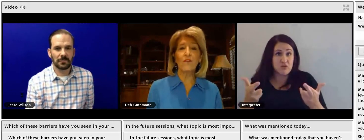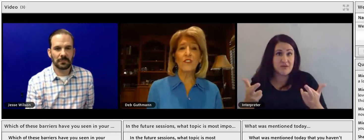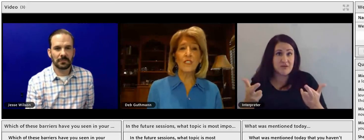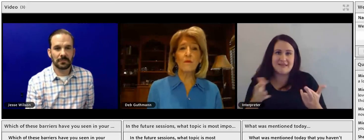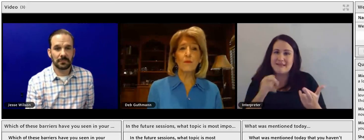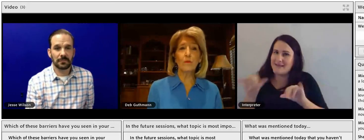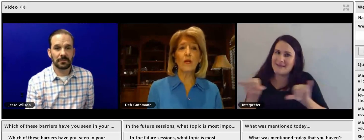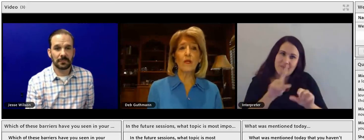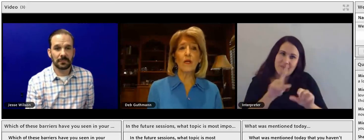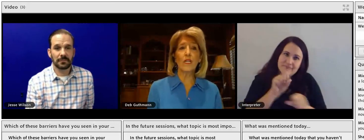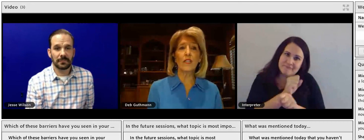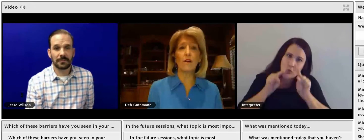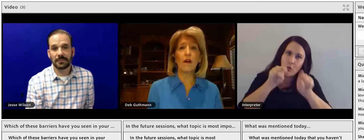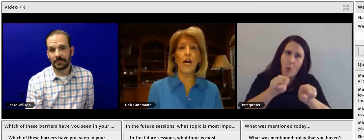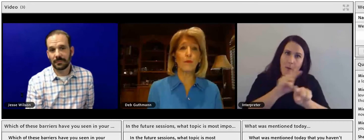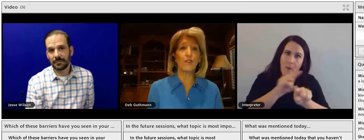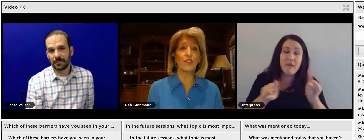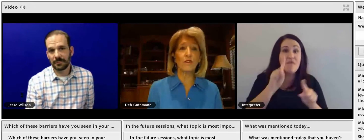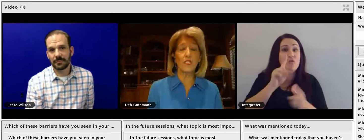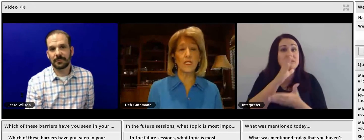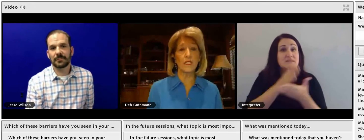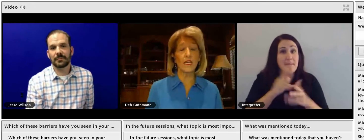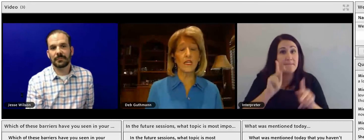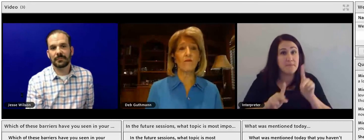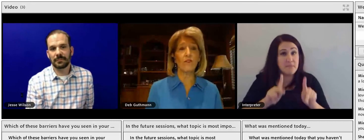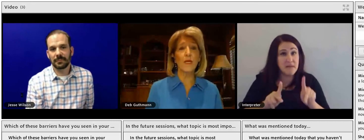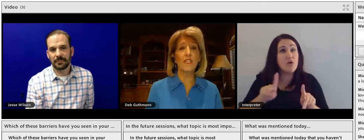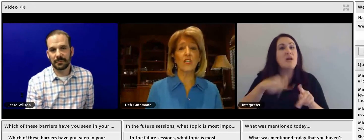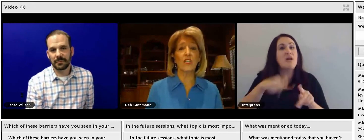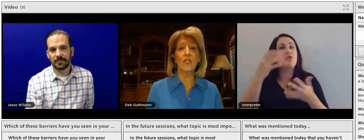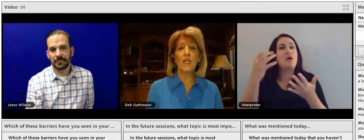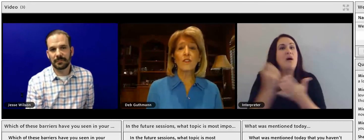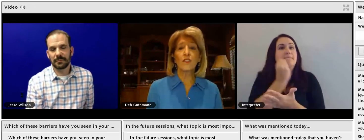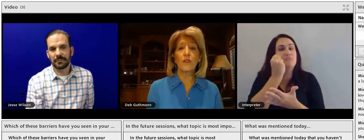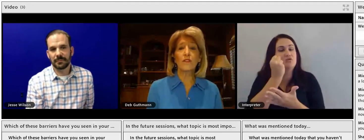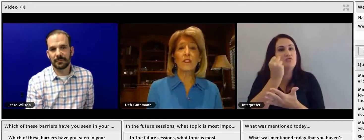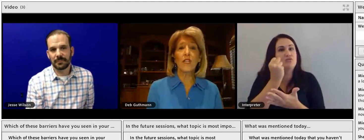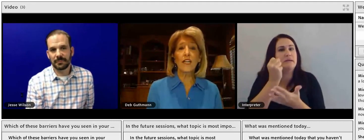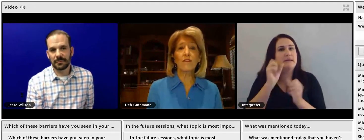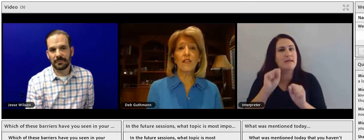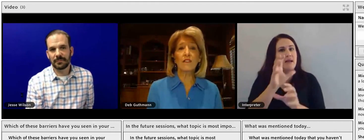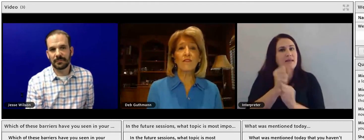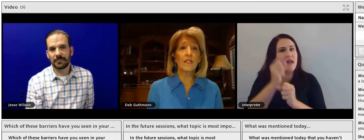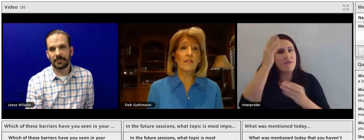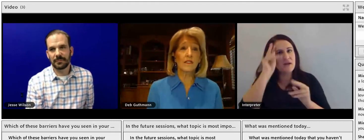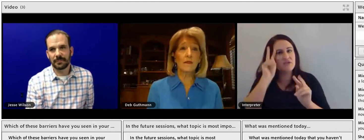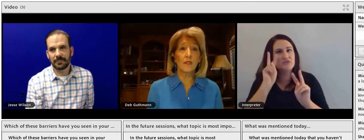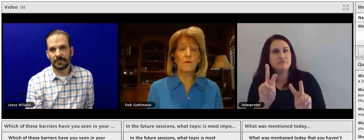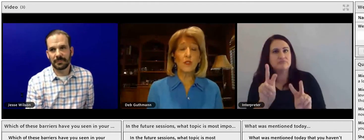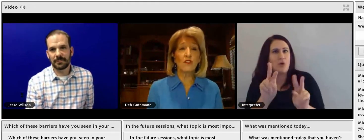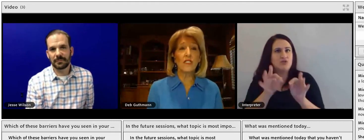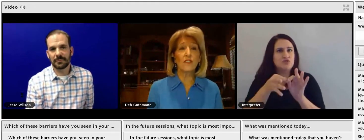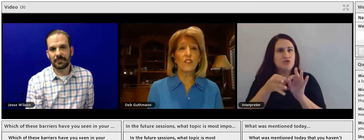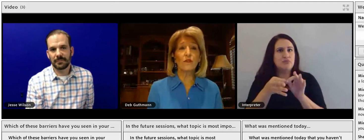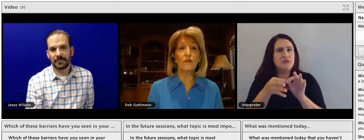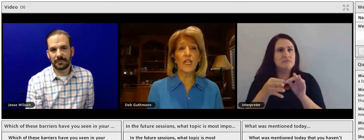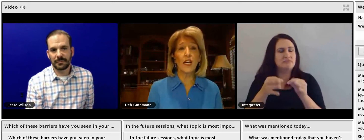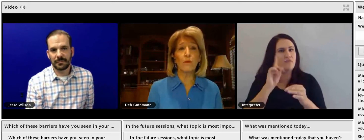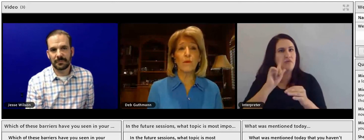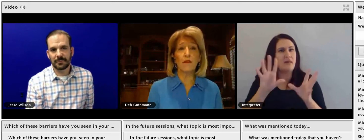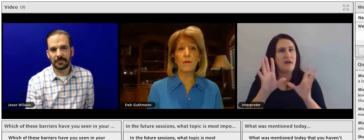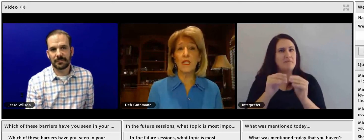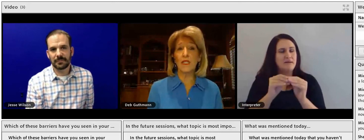being there, but for some people, another opportunity to get information. So there's a lot of creative things that some